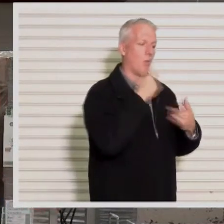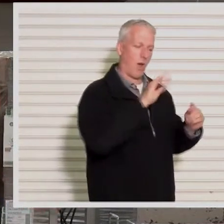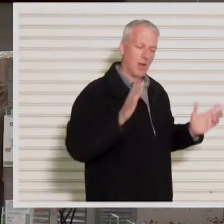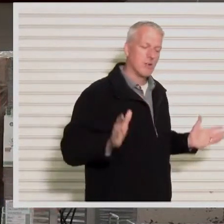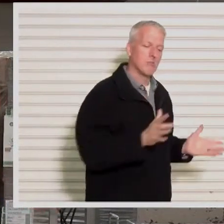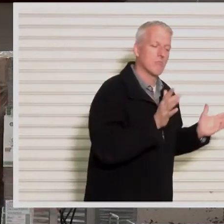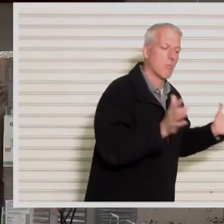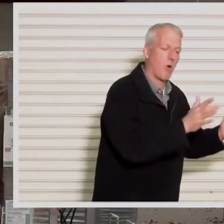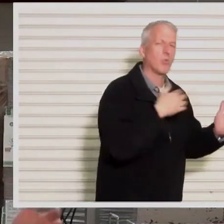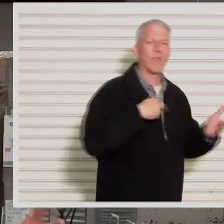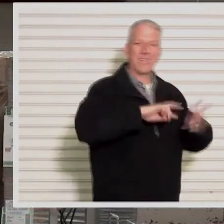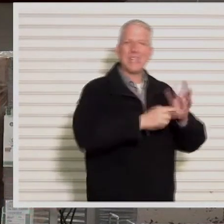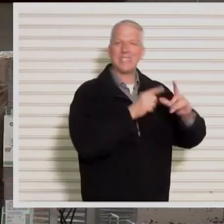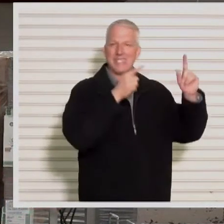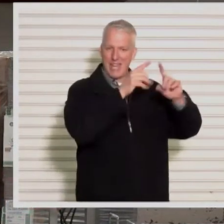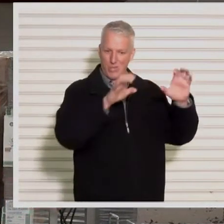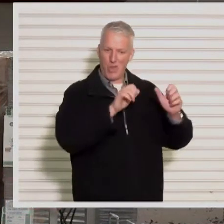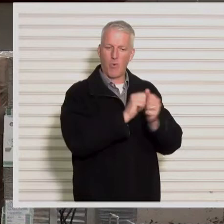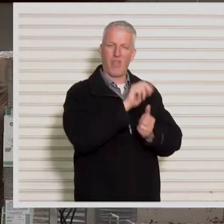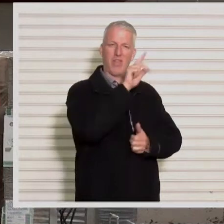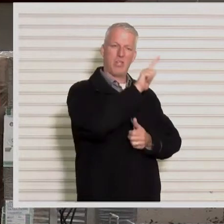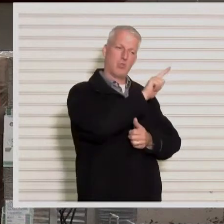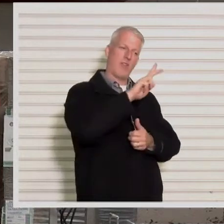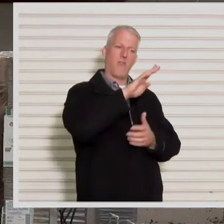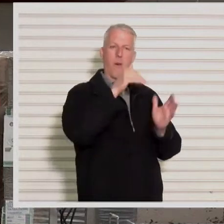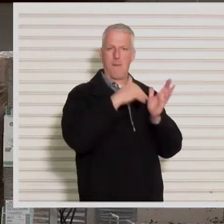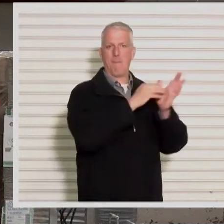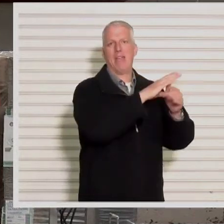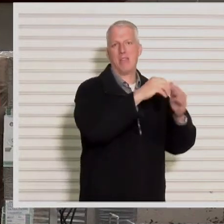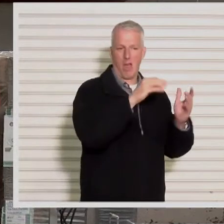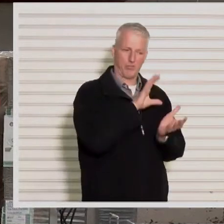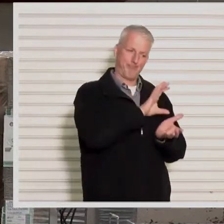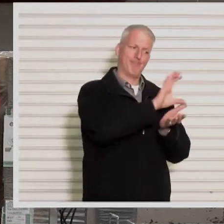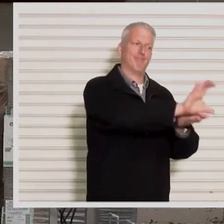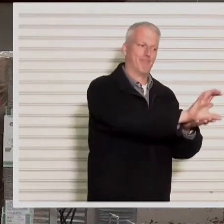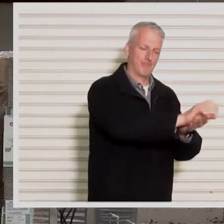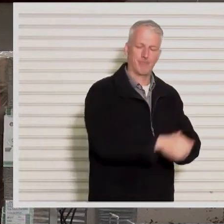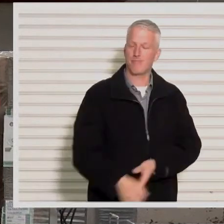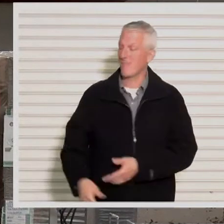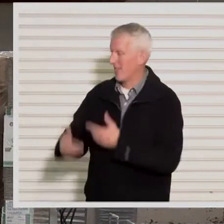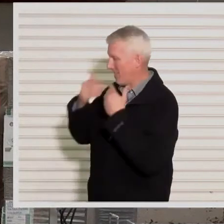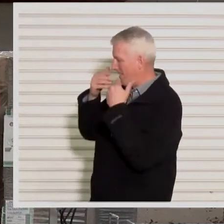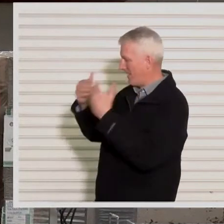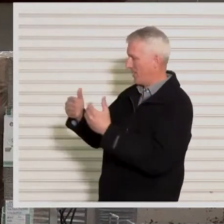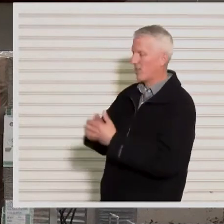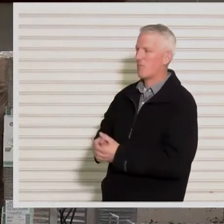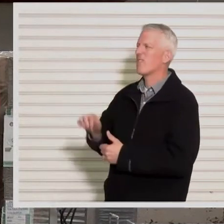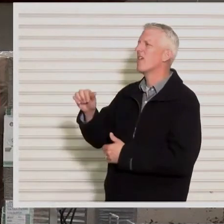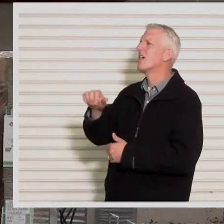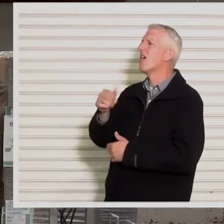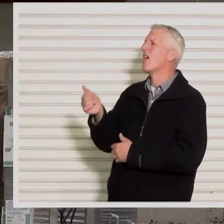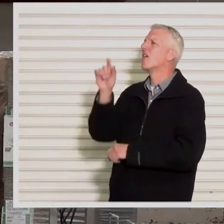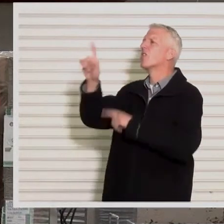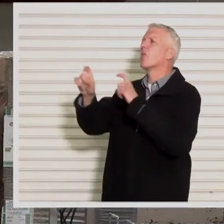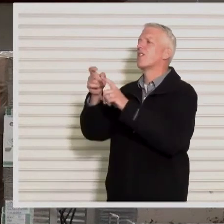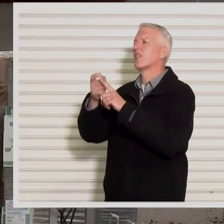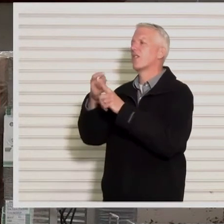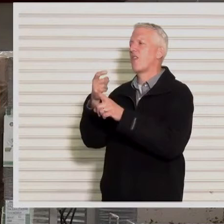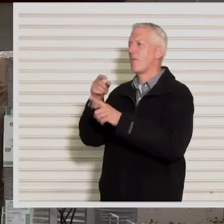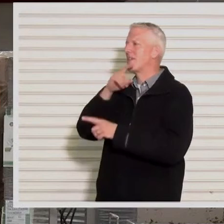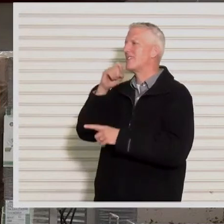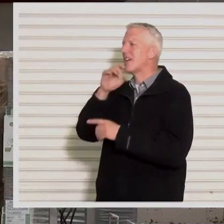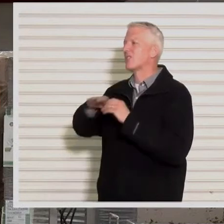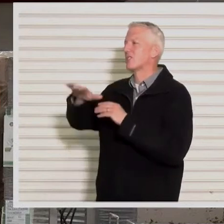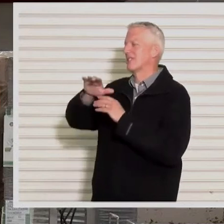what we intend to do with this $24 million appropriation. Thank you. This question comes from Maria Sestido with the Desert